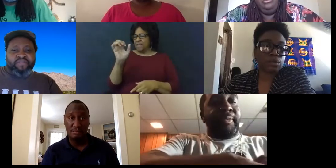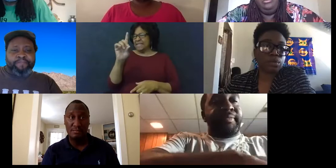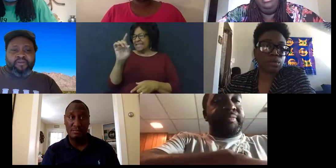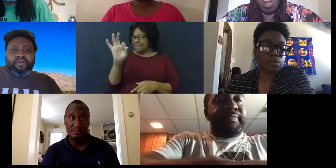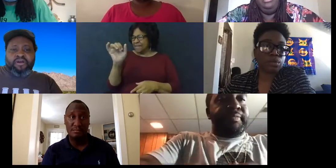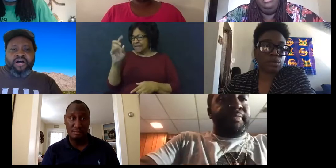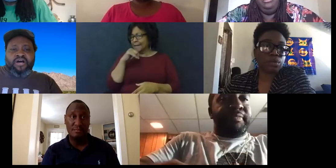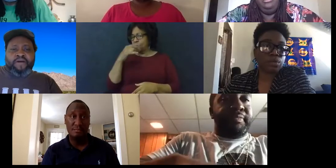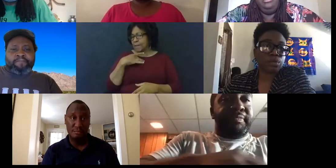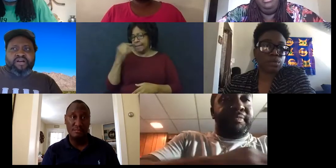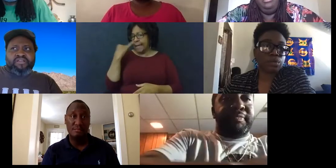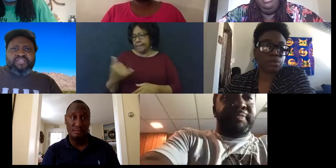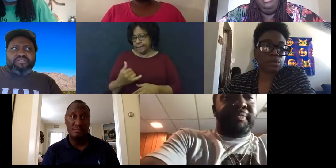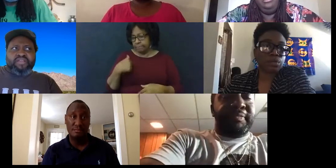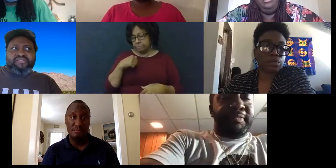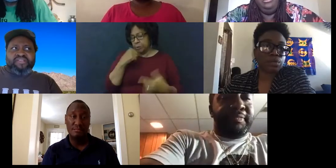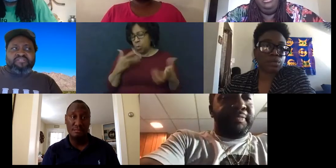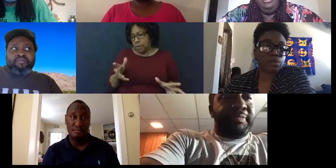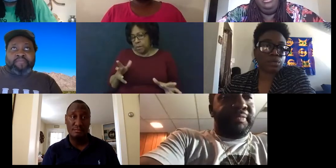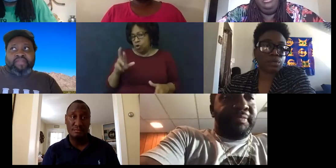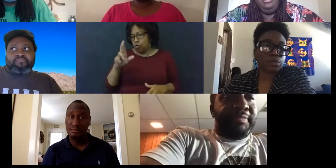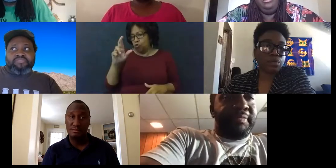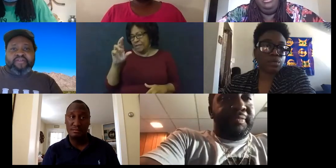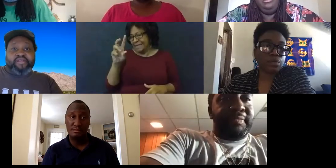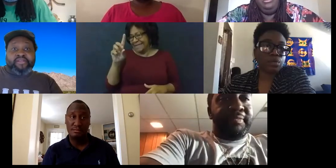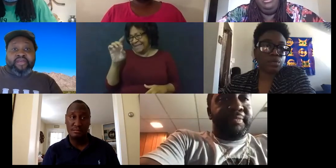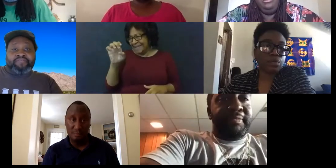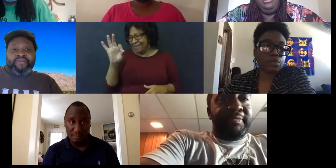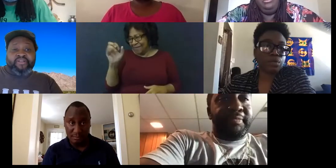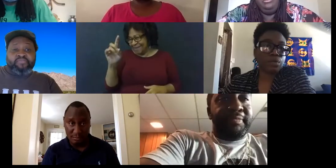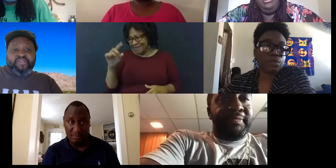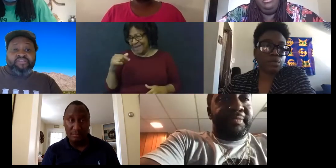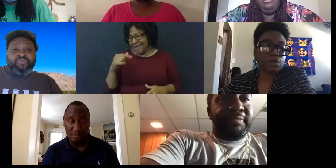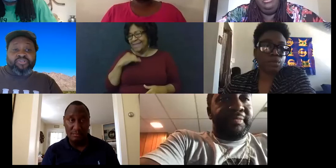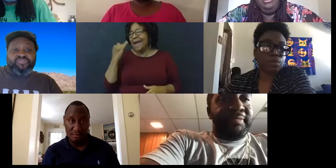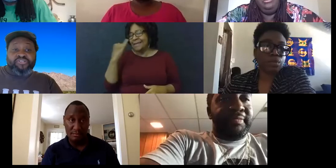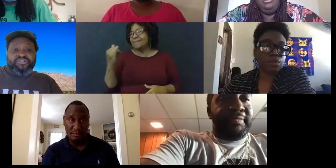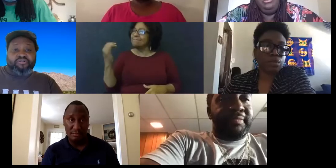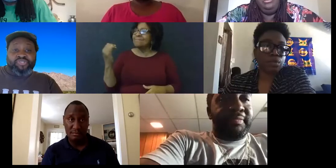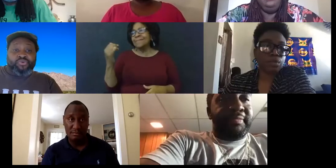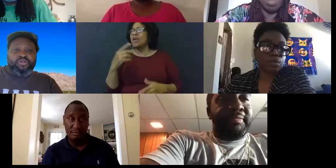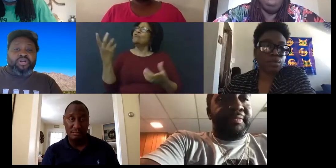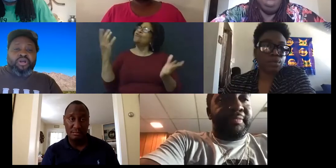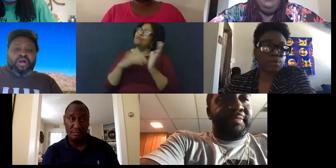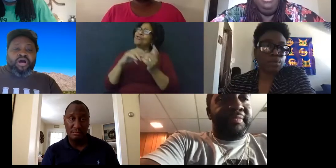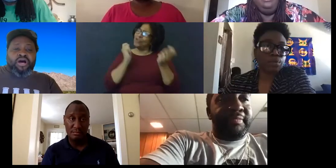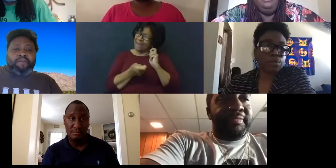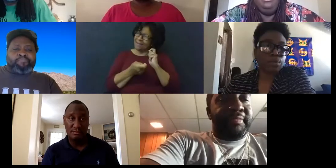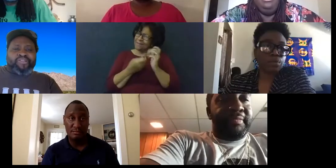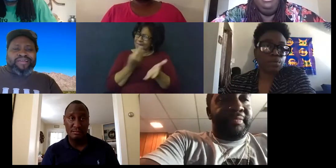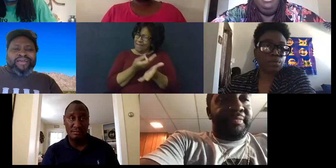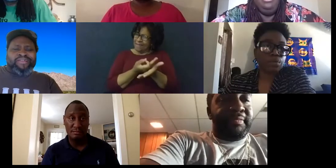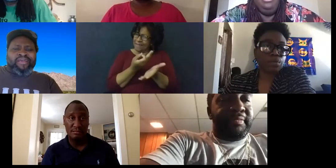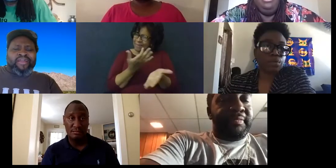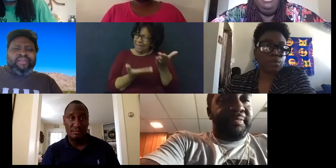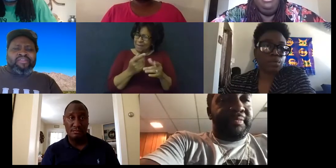with it. Because technically, yeah, their funding needs to be restructured, sure. But